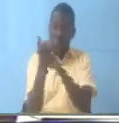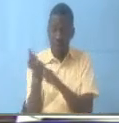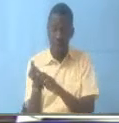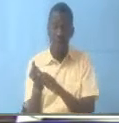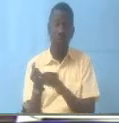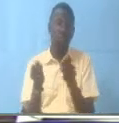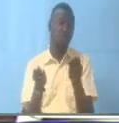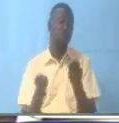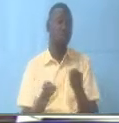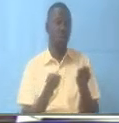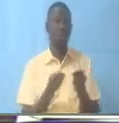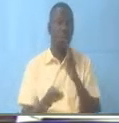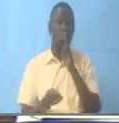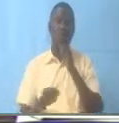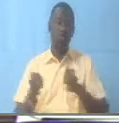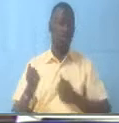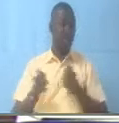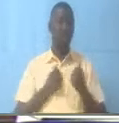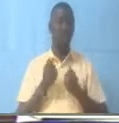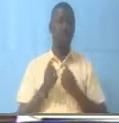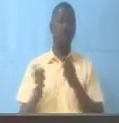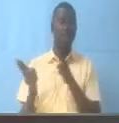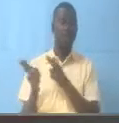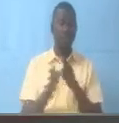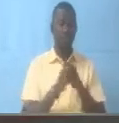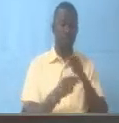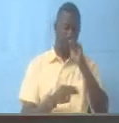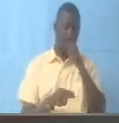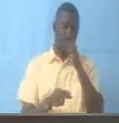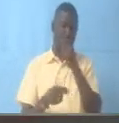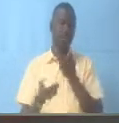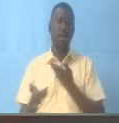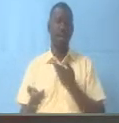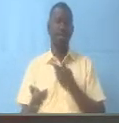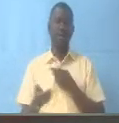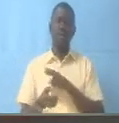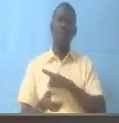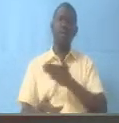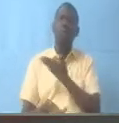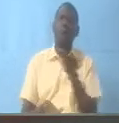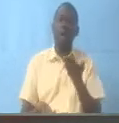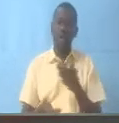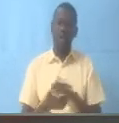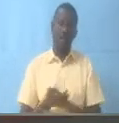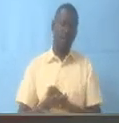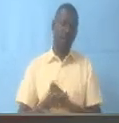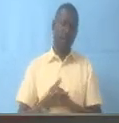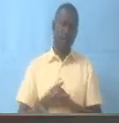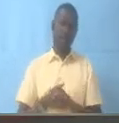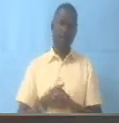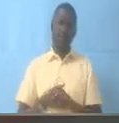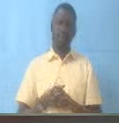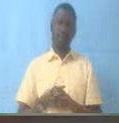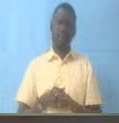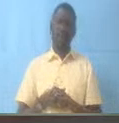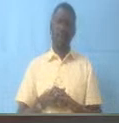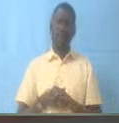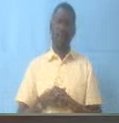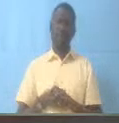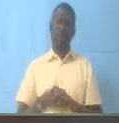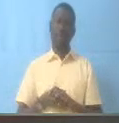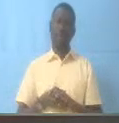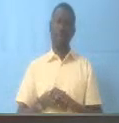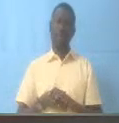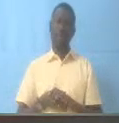students? Lima laajte mooy ndayo jamono jooju xam ne yaa daan digal président bi yow yaa nekkoon ministre bi amee luwaay